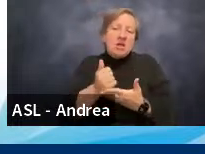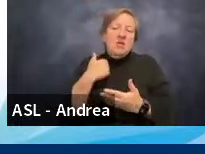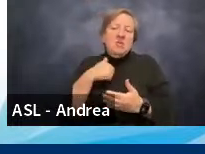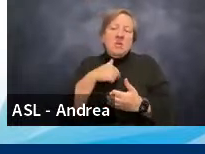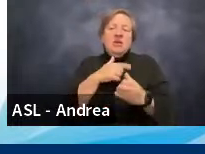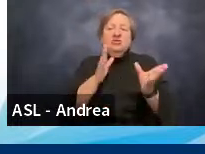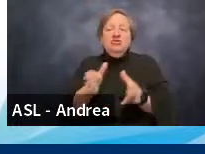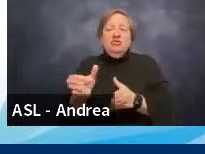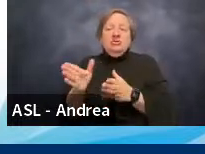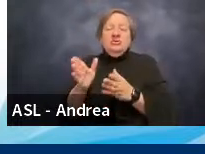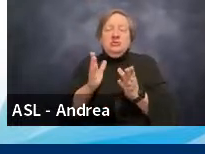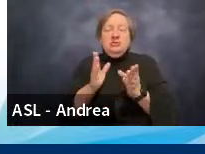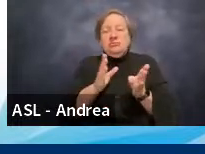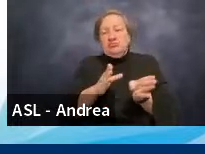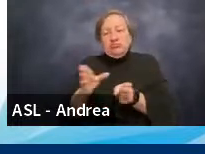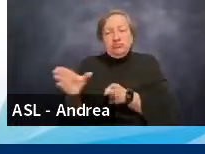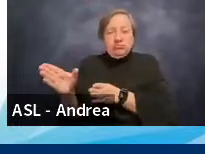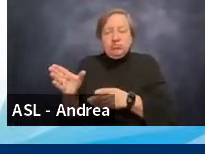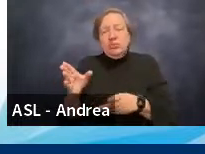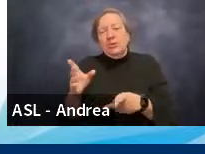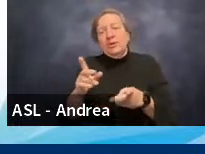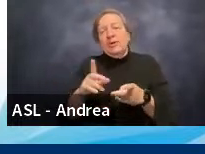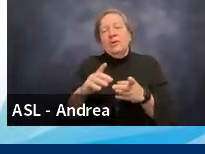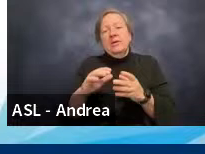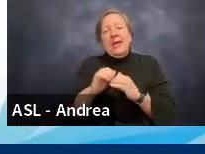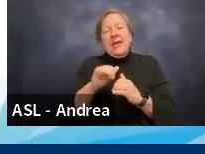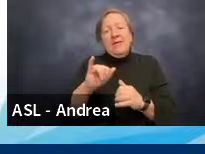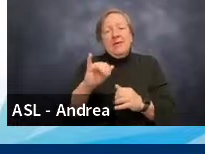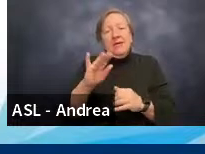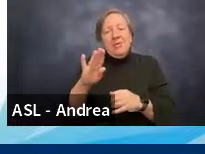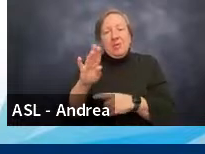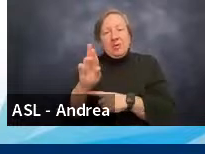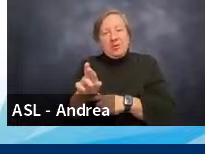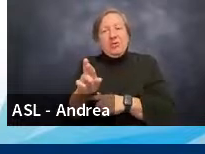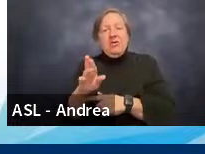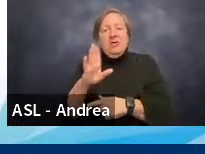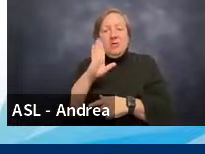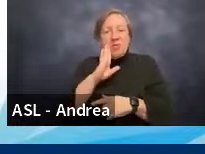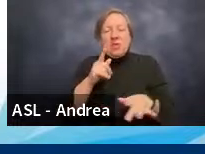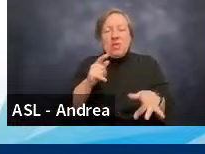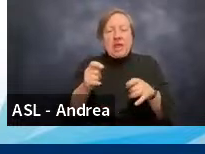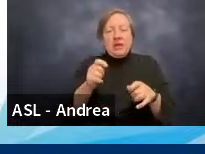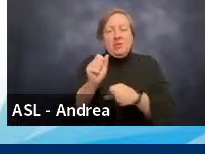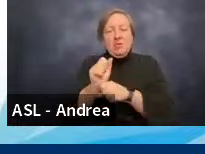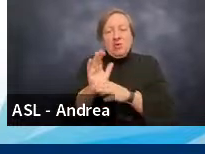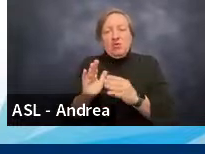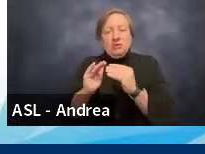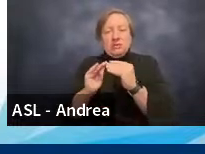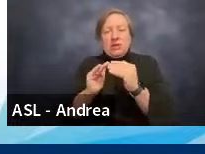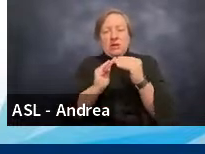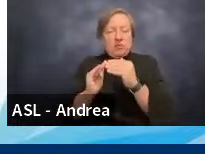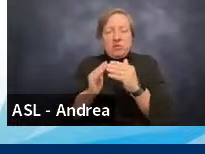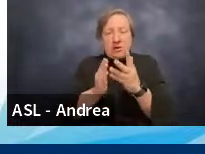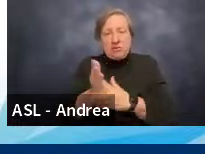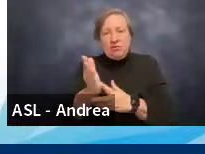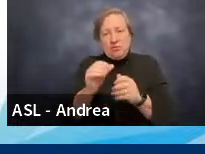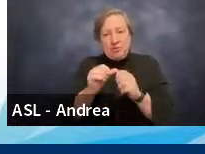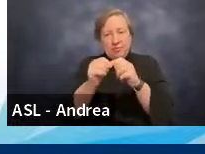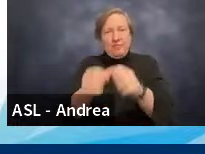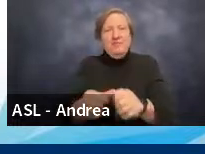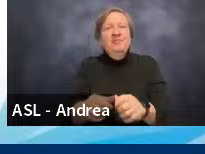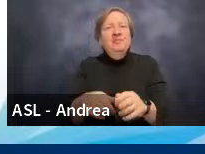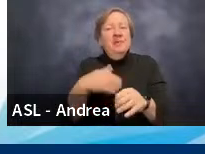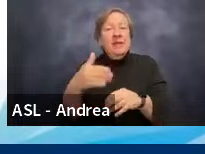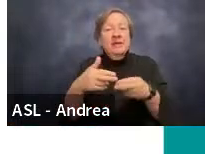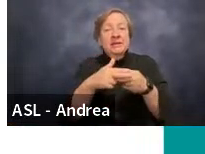strategic plan and implementation of how IBR, the program, is going to handle workforce equity throughout. Next